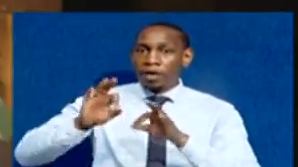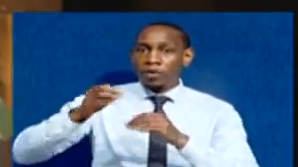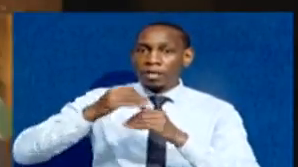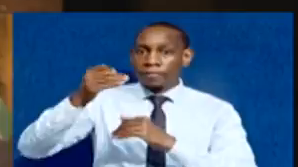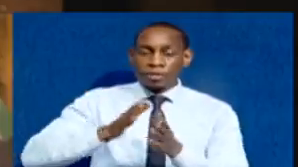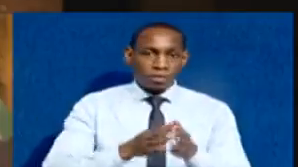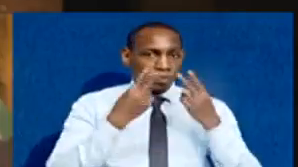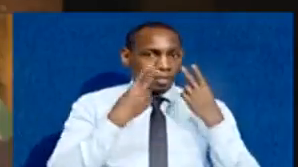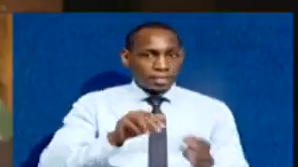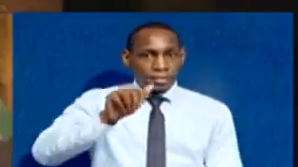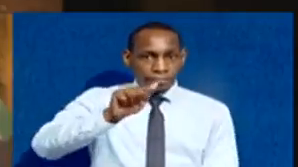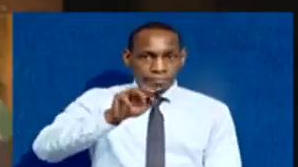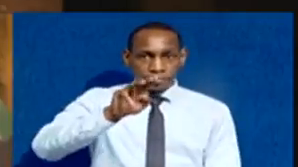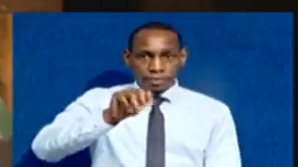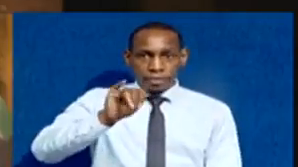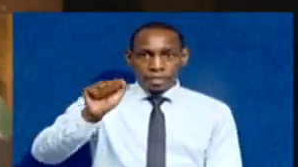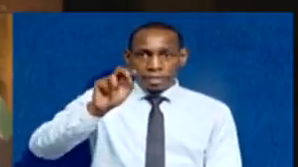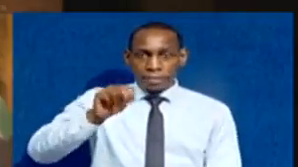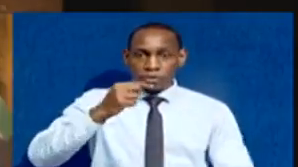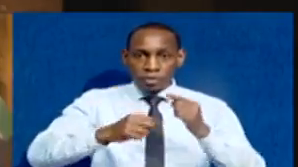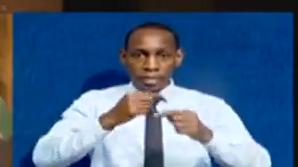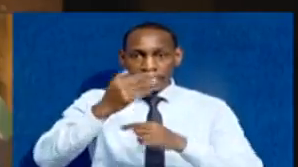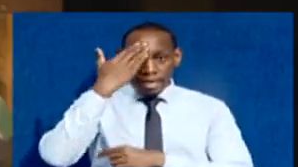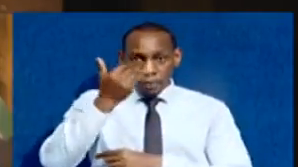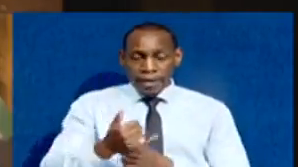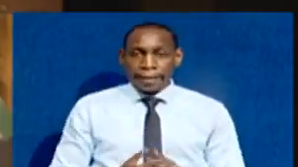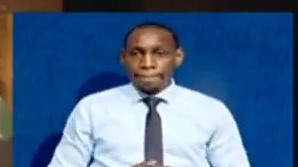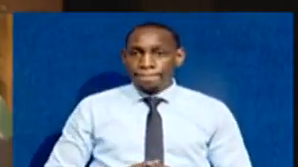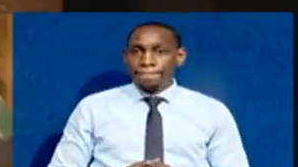We see AMISOM, yes, continuing, because one of the